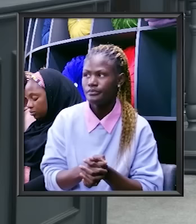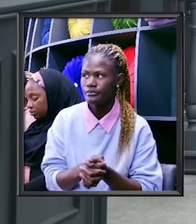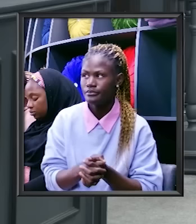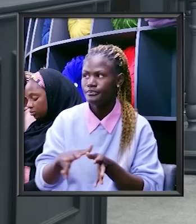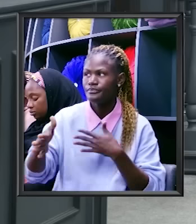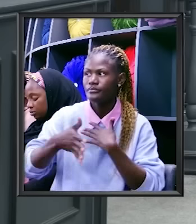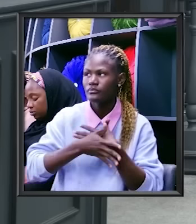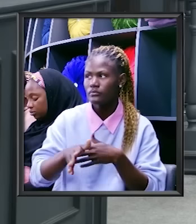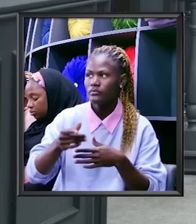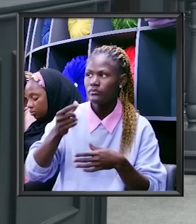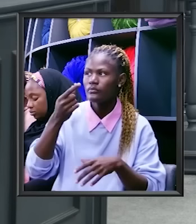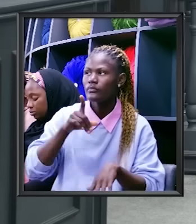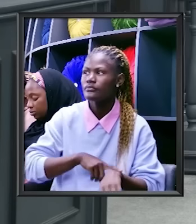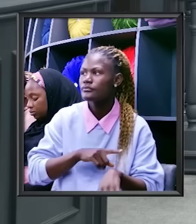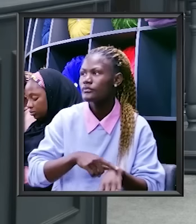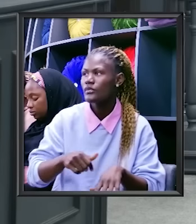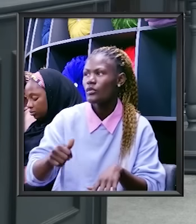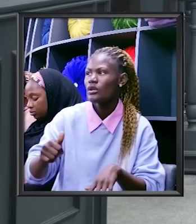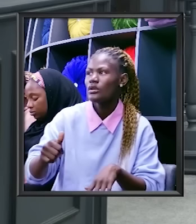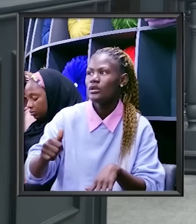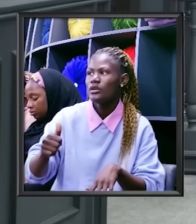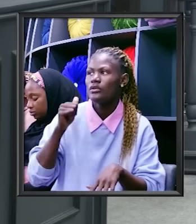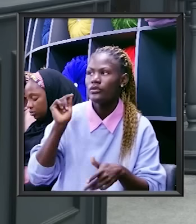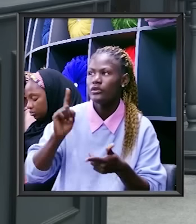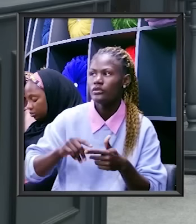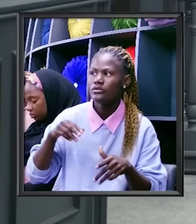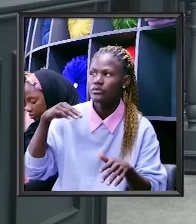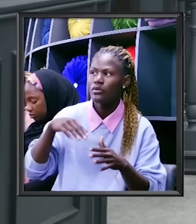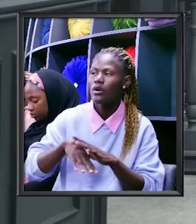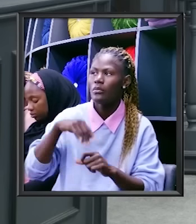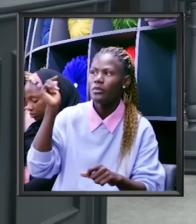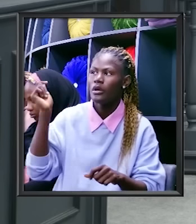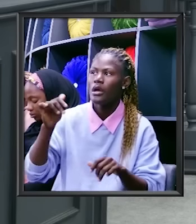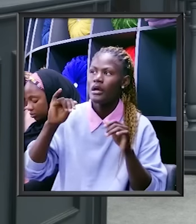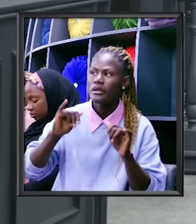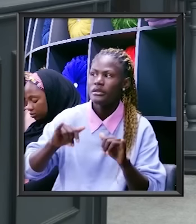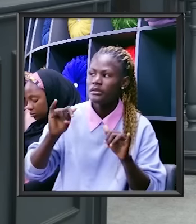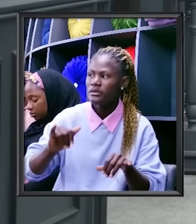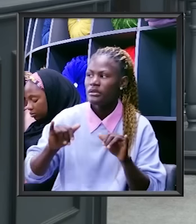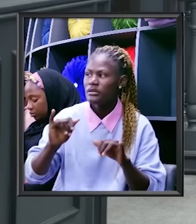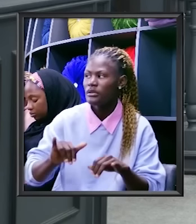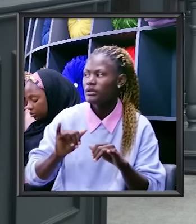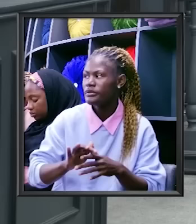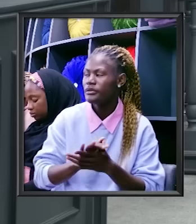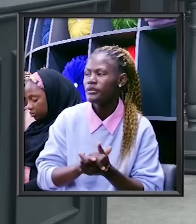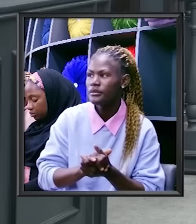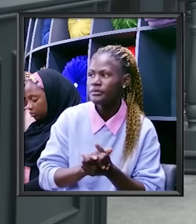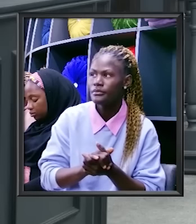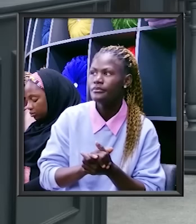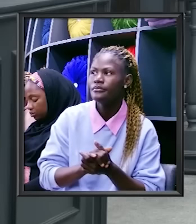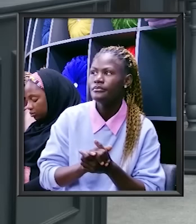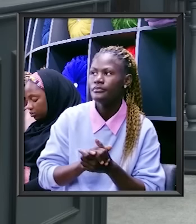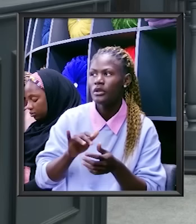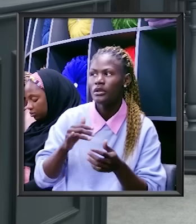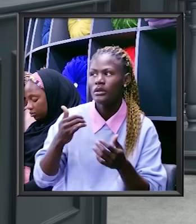After a while, the card refused to come out. I waited. I said, could it be this thing? I now